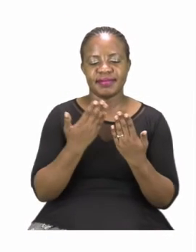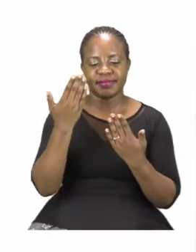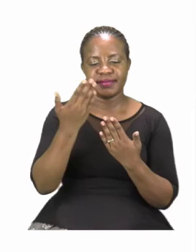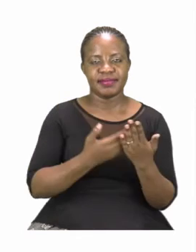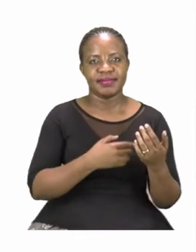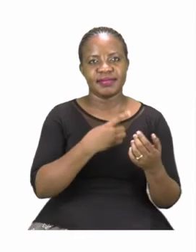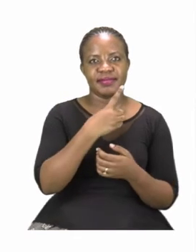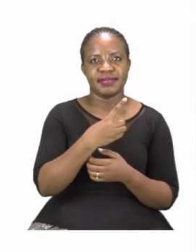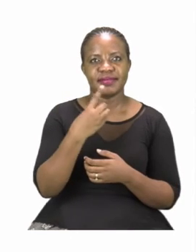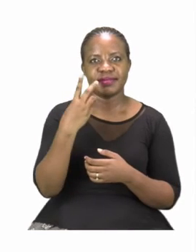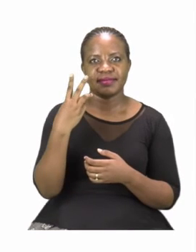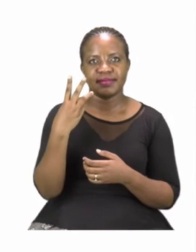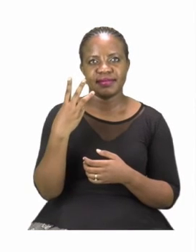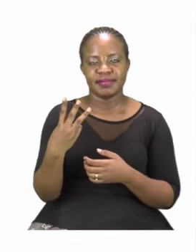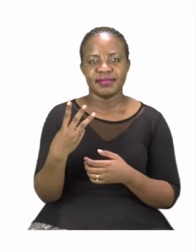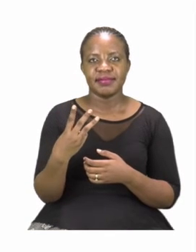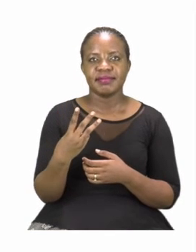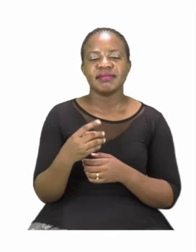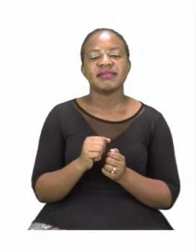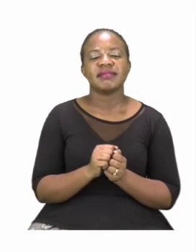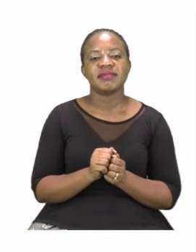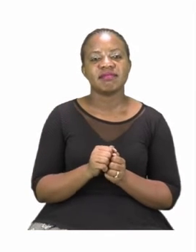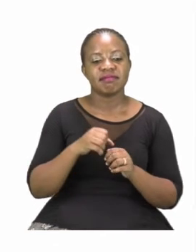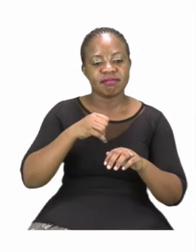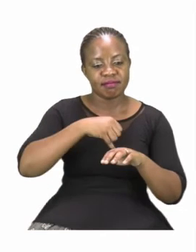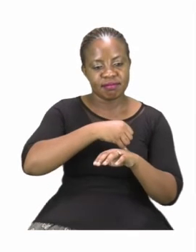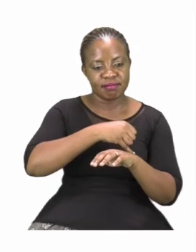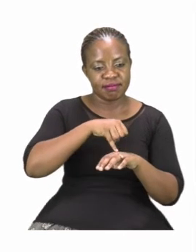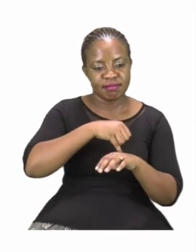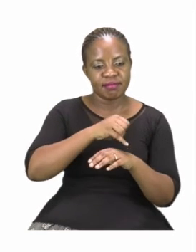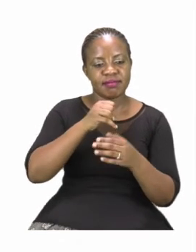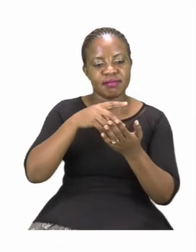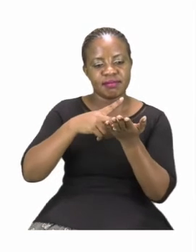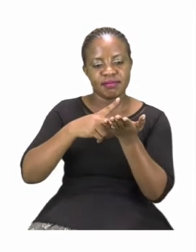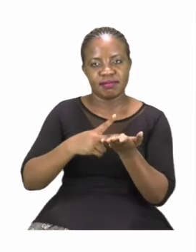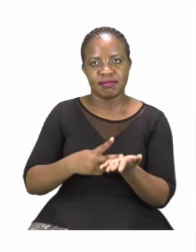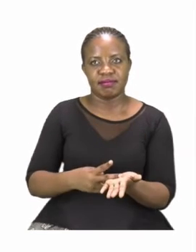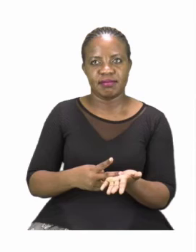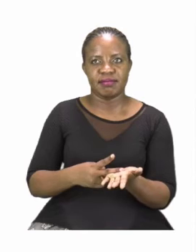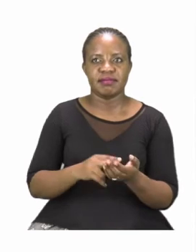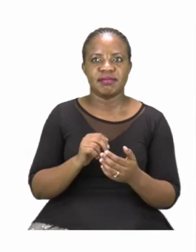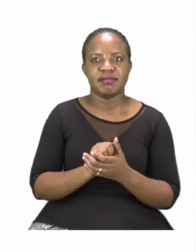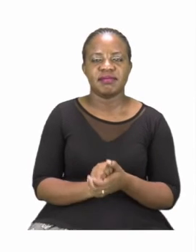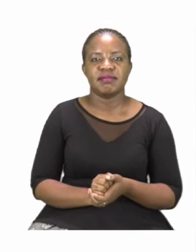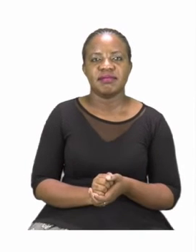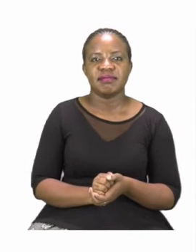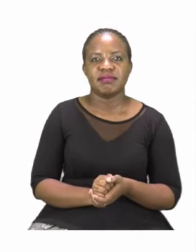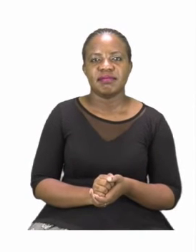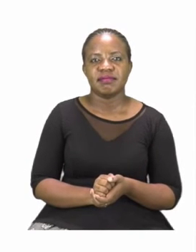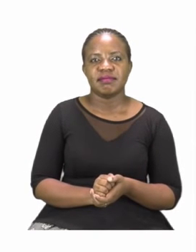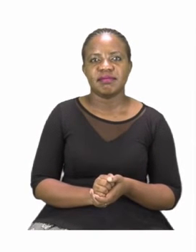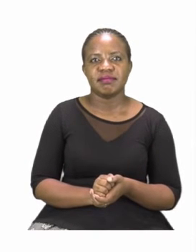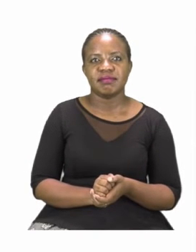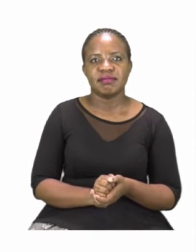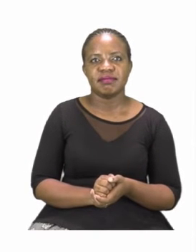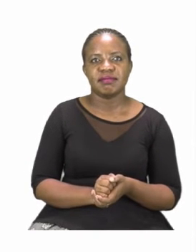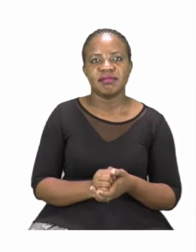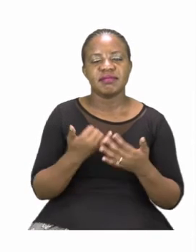not open the door. So the wolf huffed